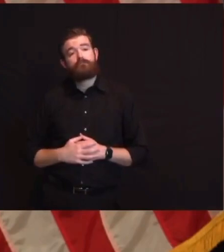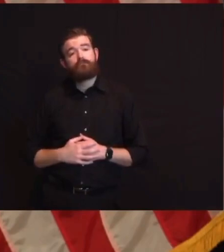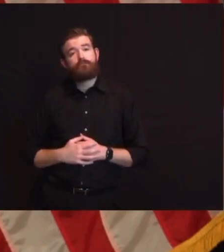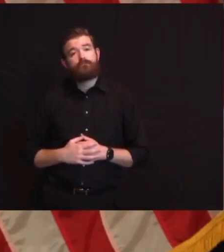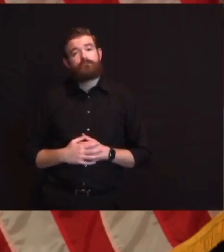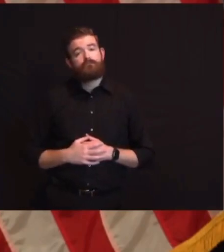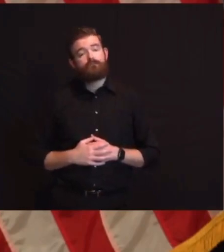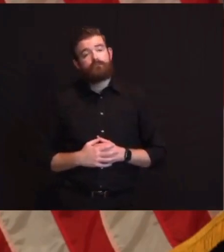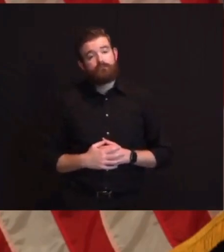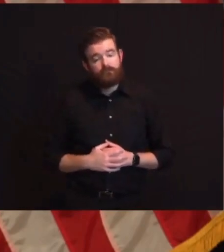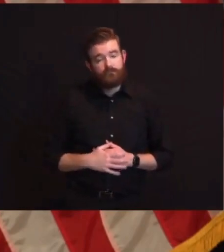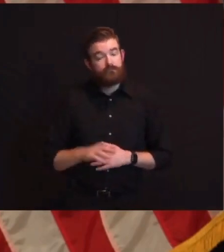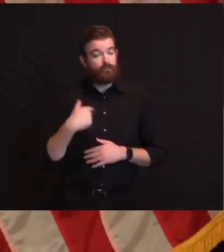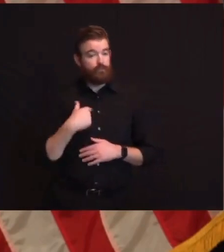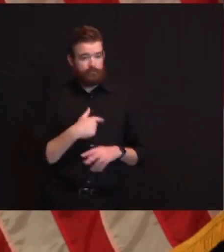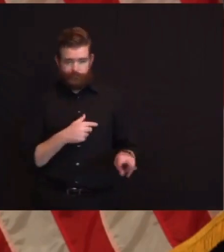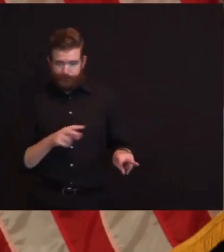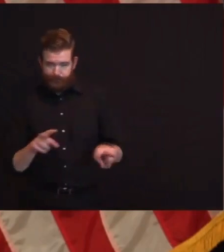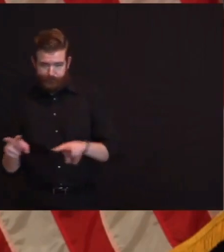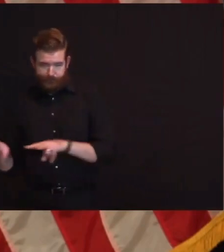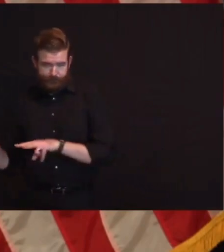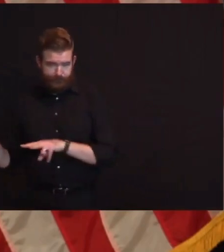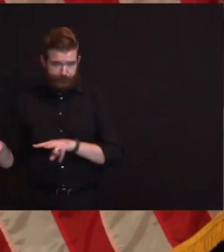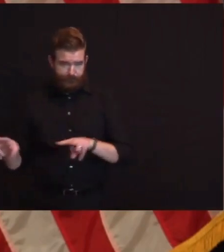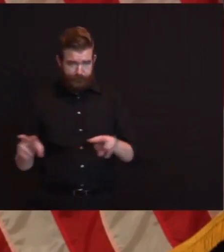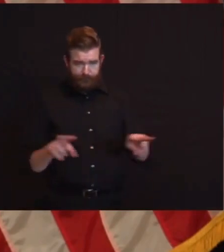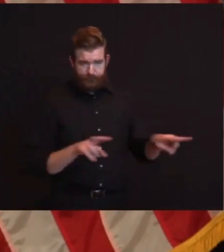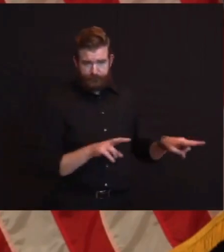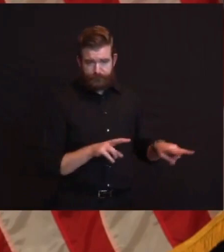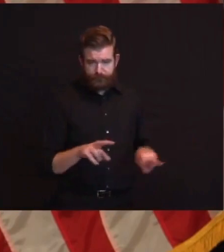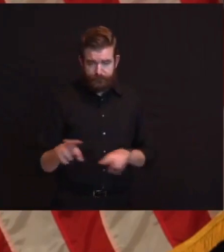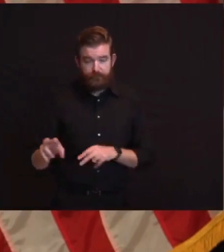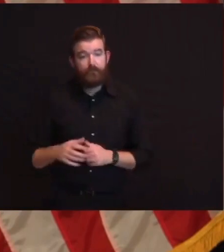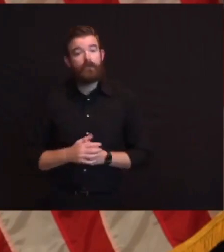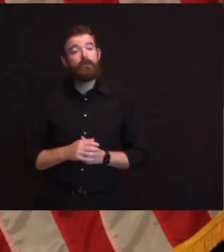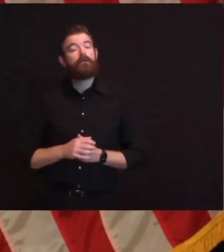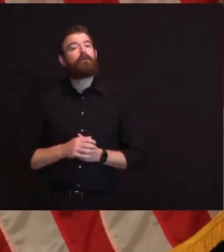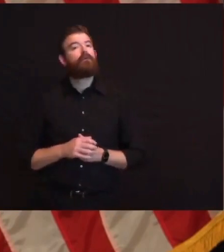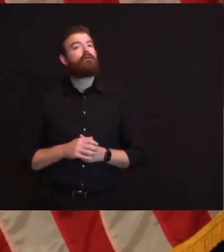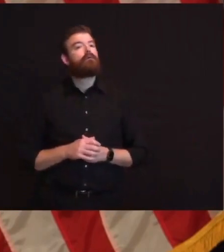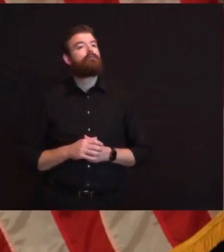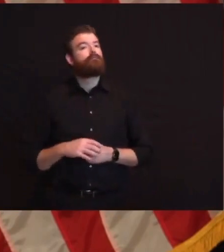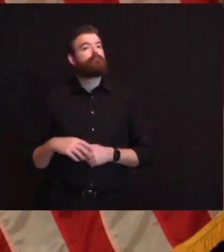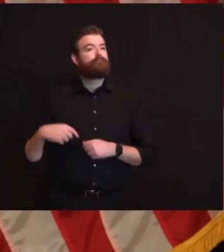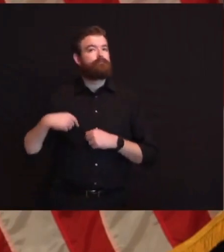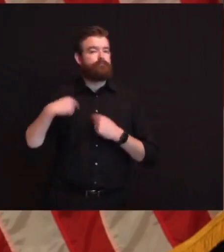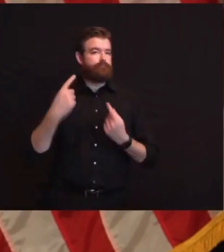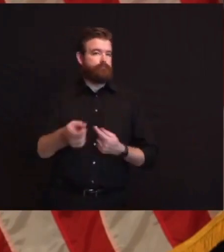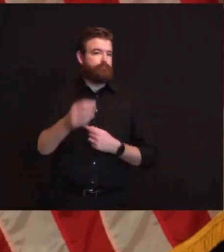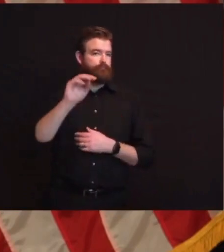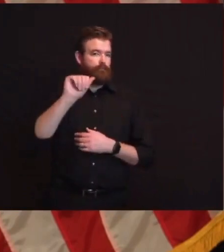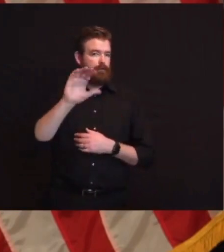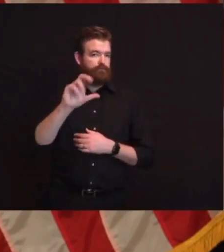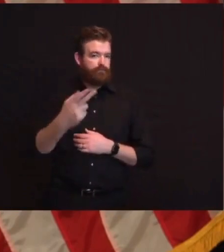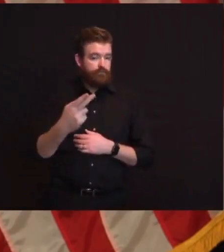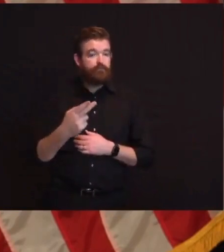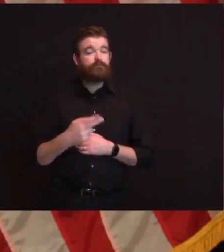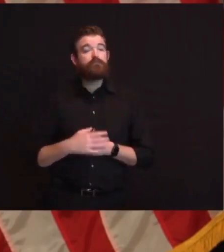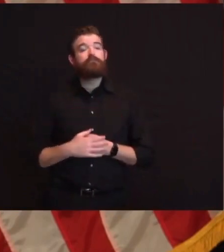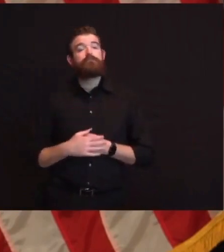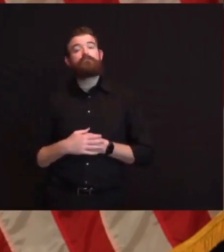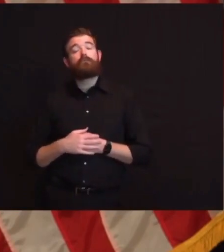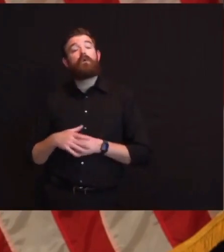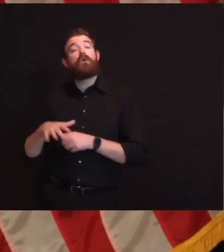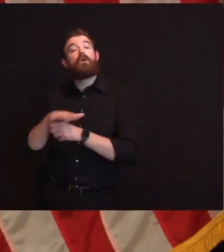been monitoring, these cases throughout time, and as we continue to hear from our local health departments about outbreaks